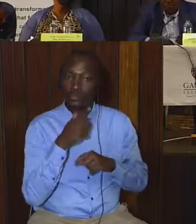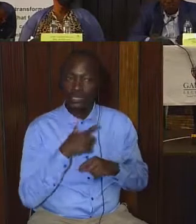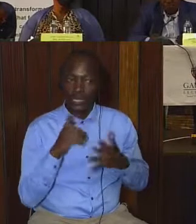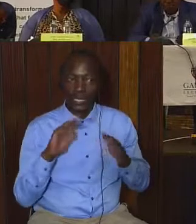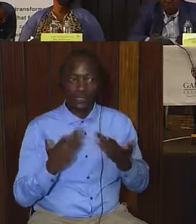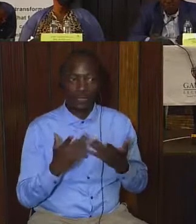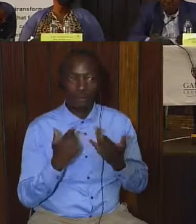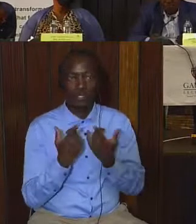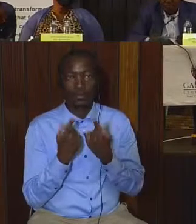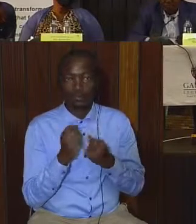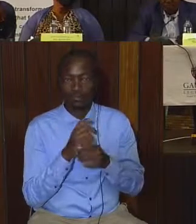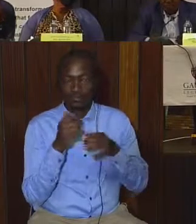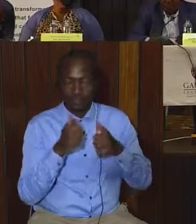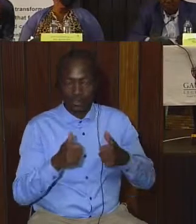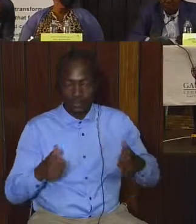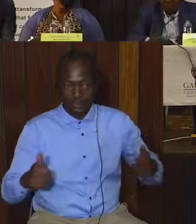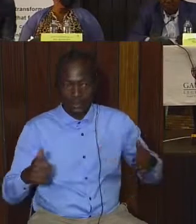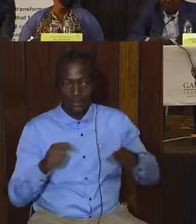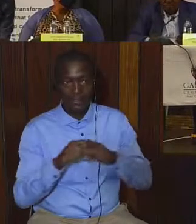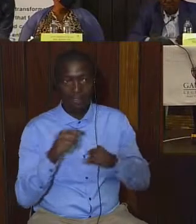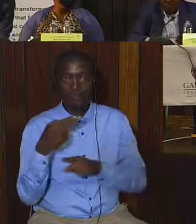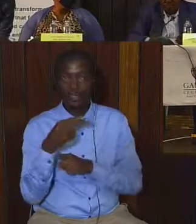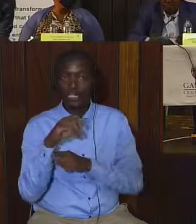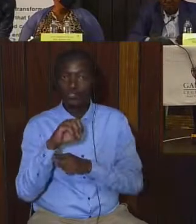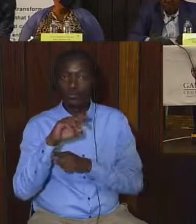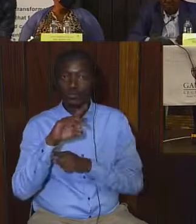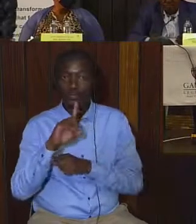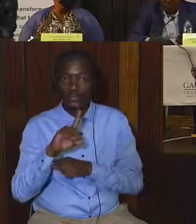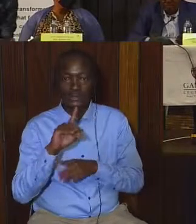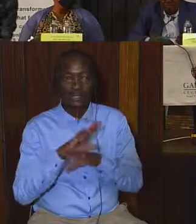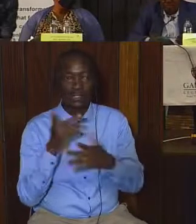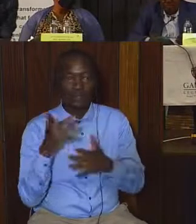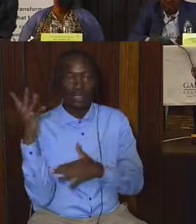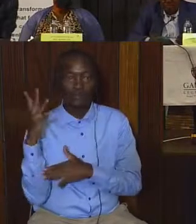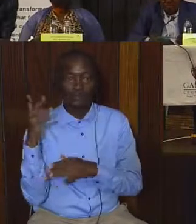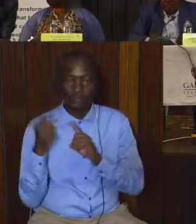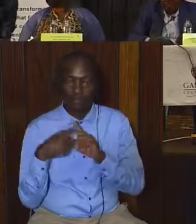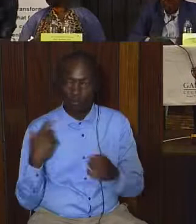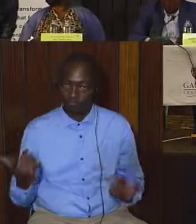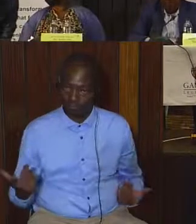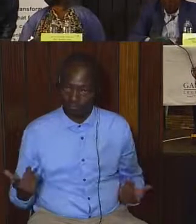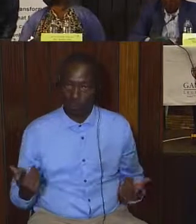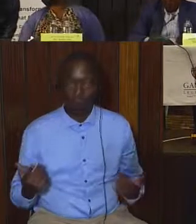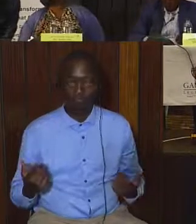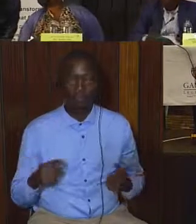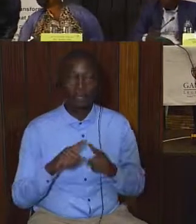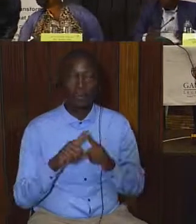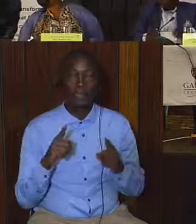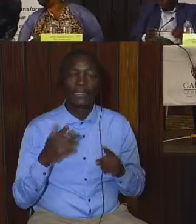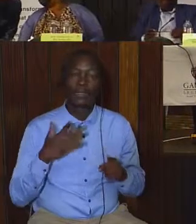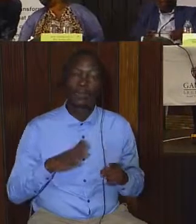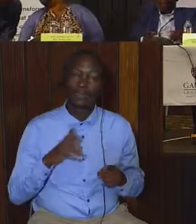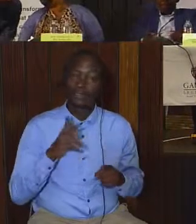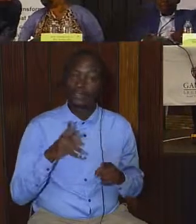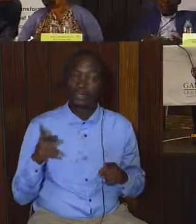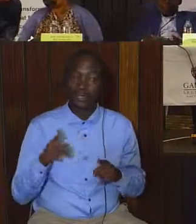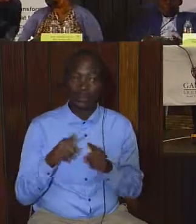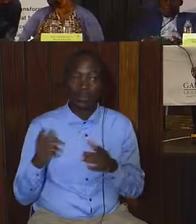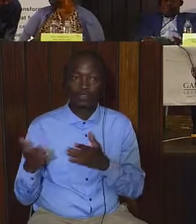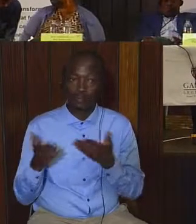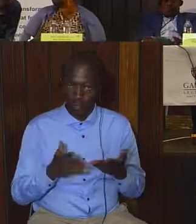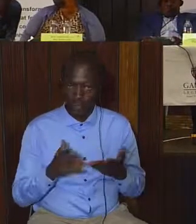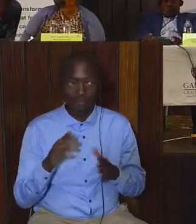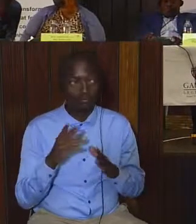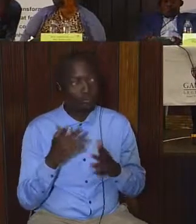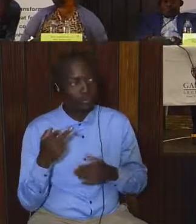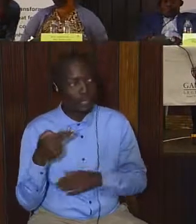to do the seating for the HOD and where he will present from? But I would want to once again welcome your